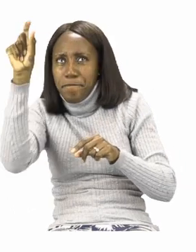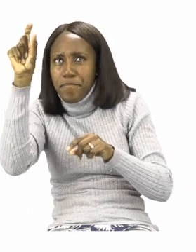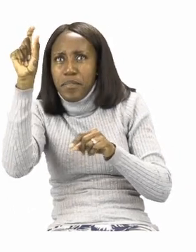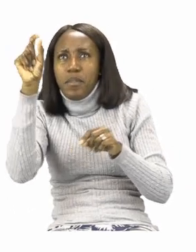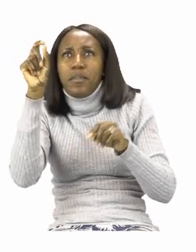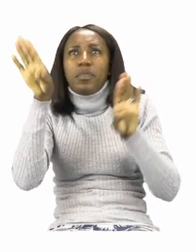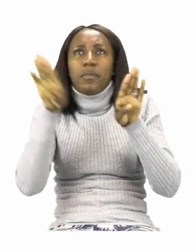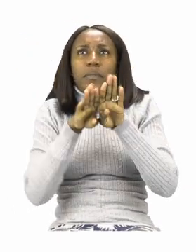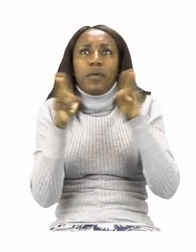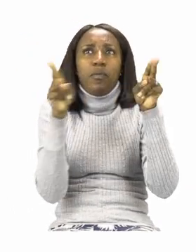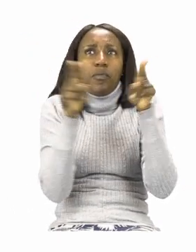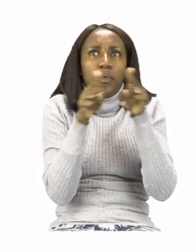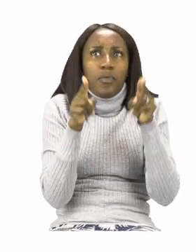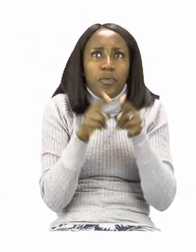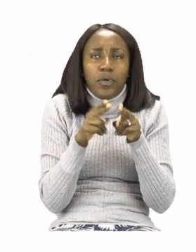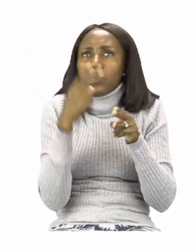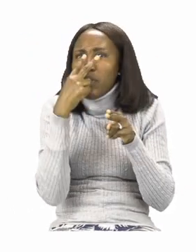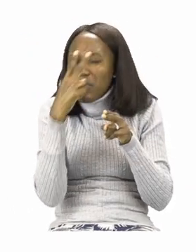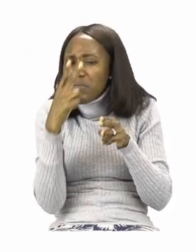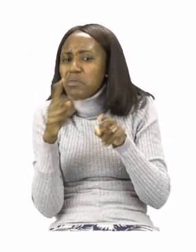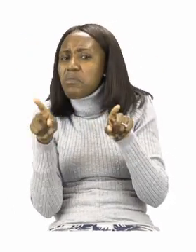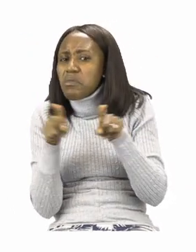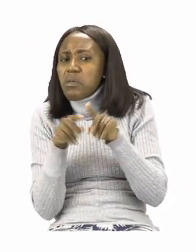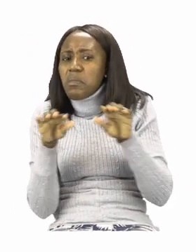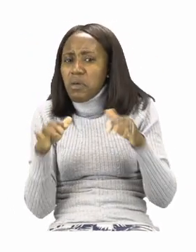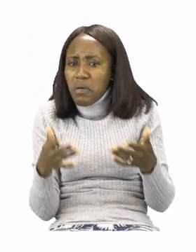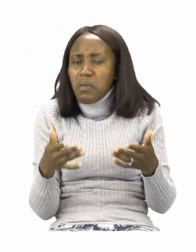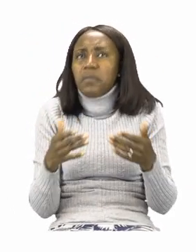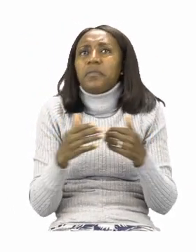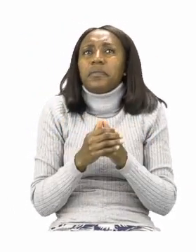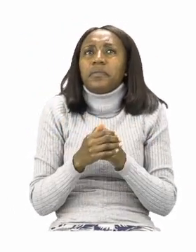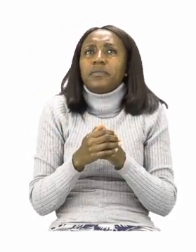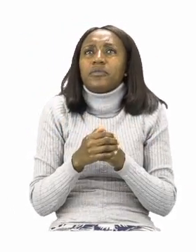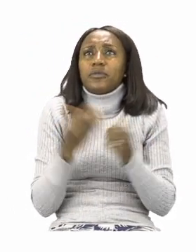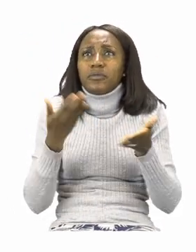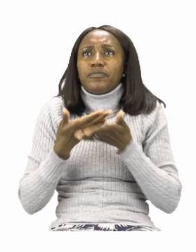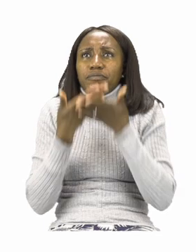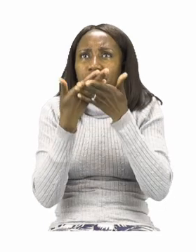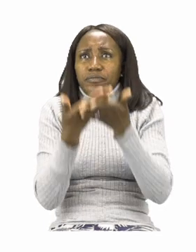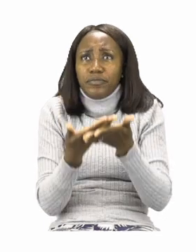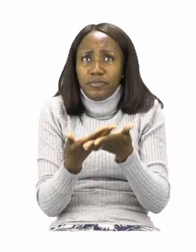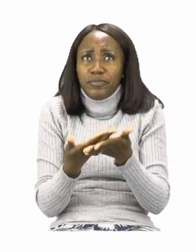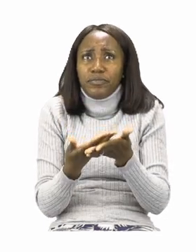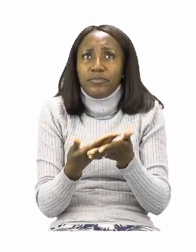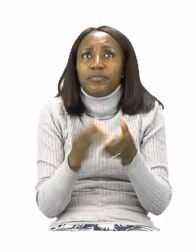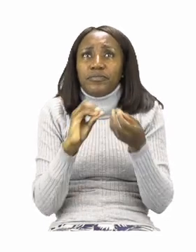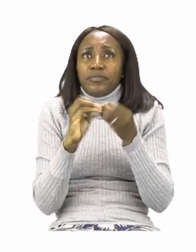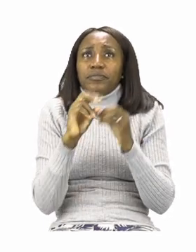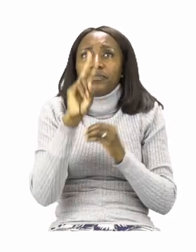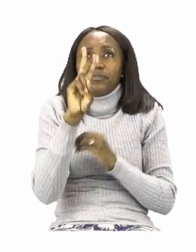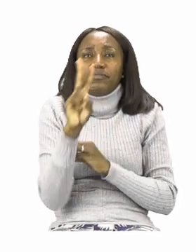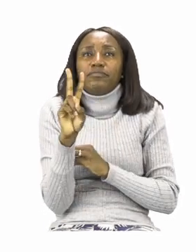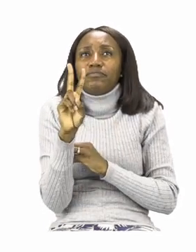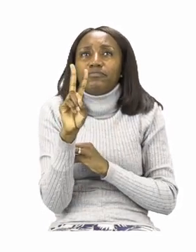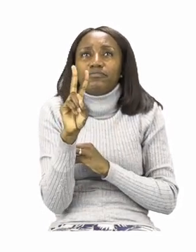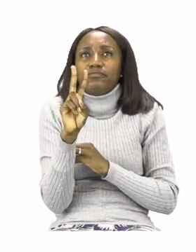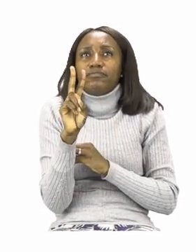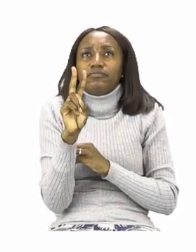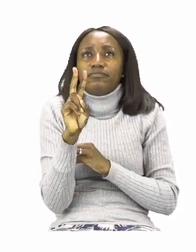do the second one with you, and then you will then do the rest. Let's look at number